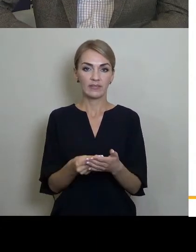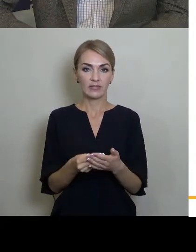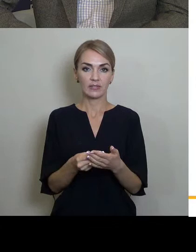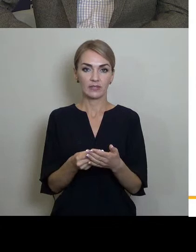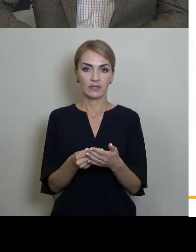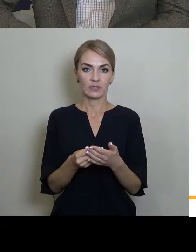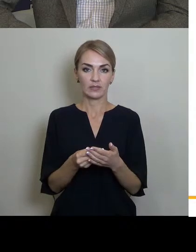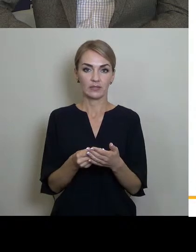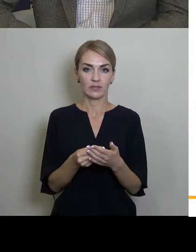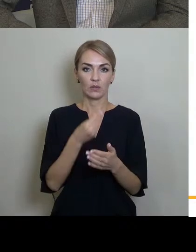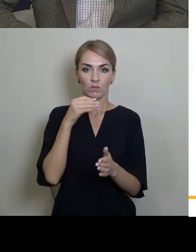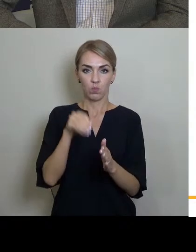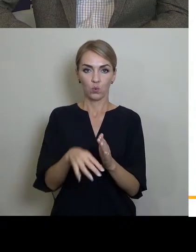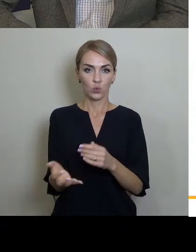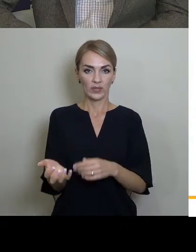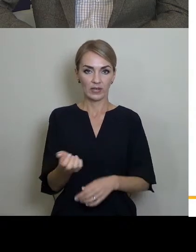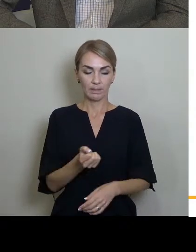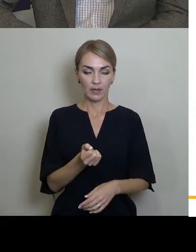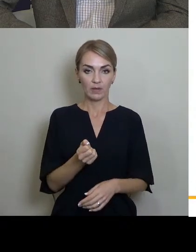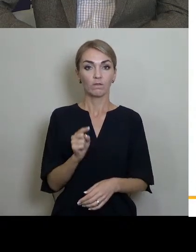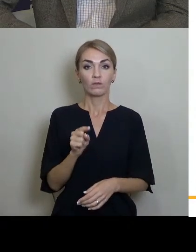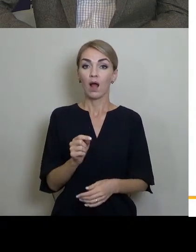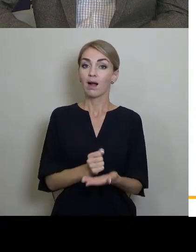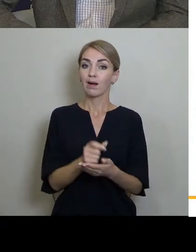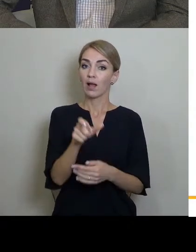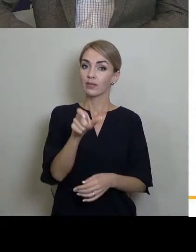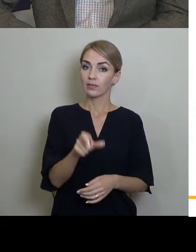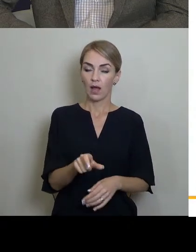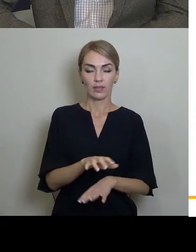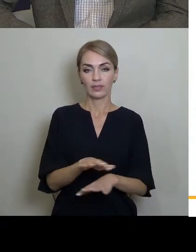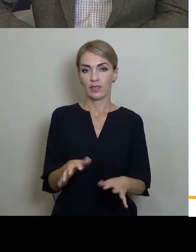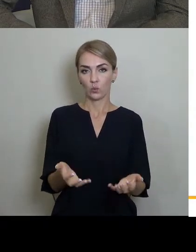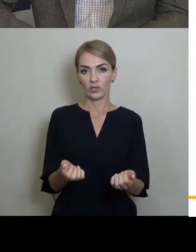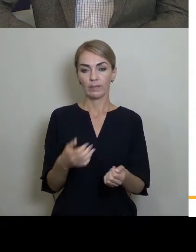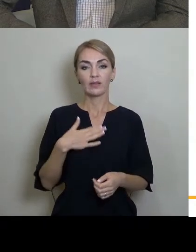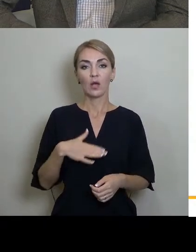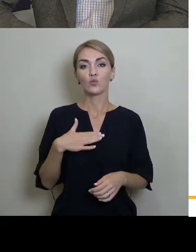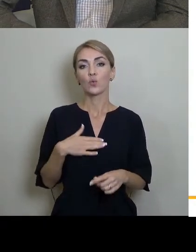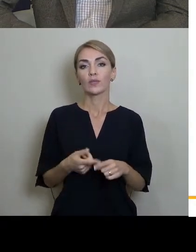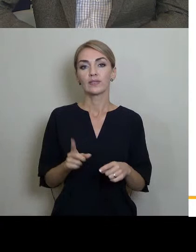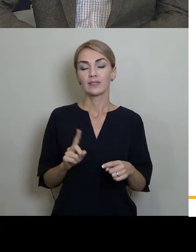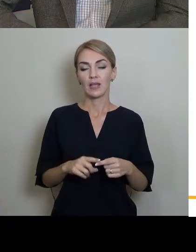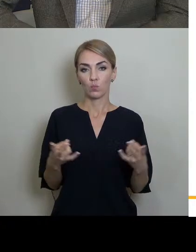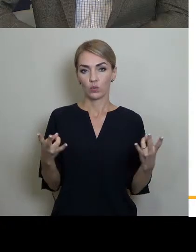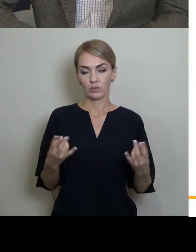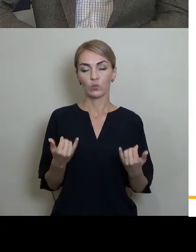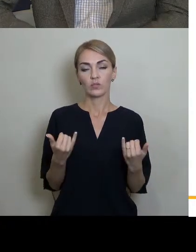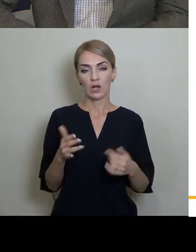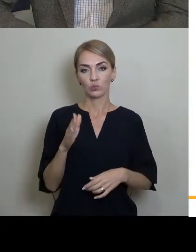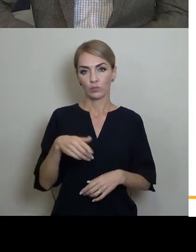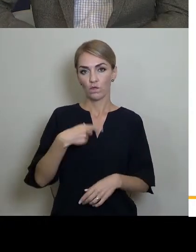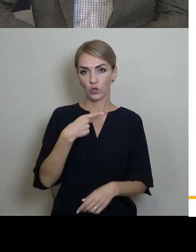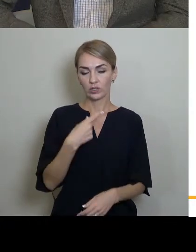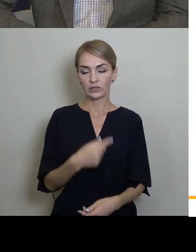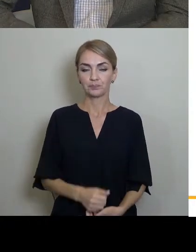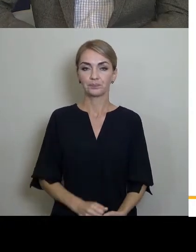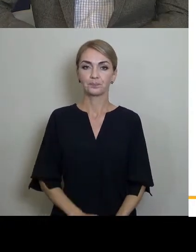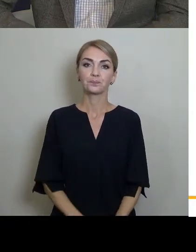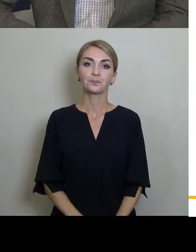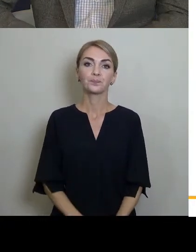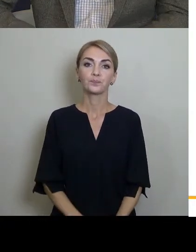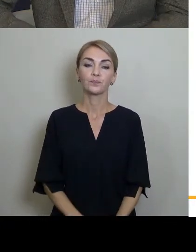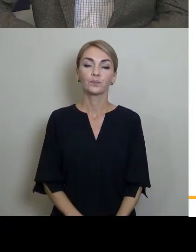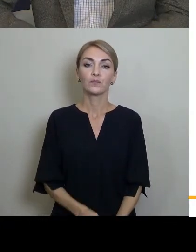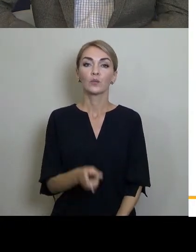counted in favor of the party. It's not going to be lost, but the candidate, the nominee, is losing it. Why do we need that? I will try